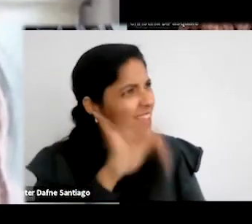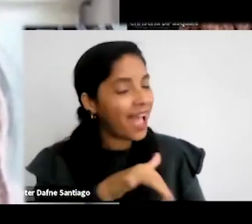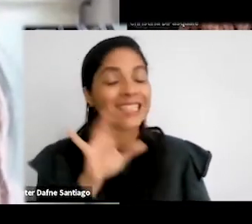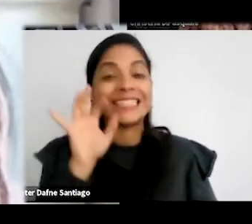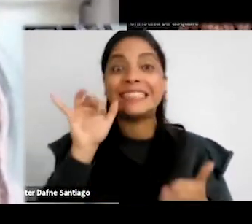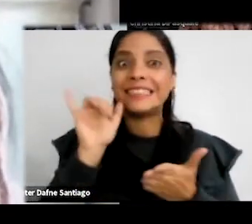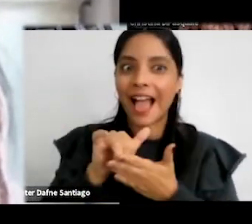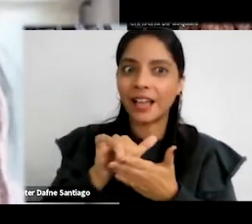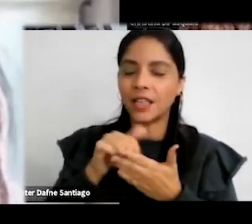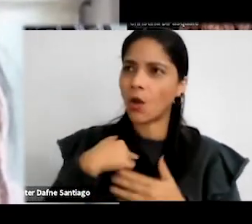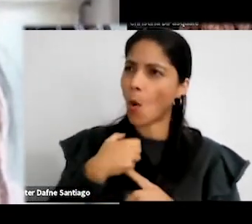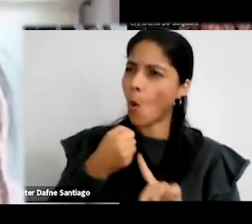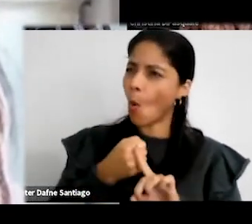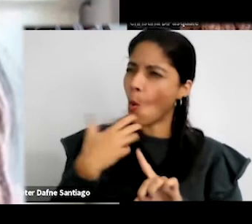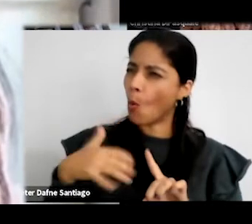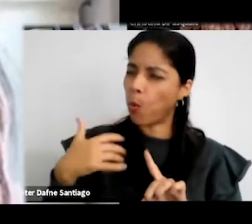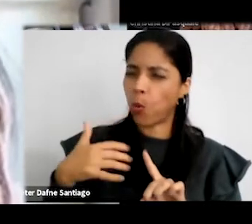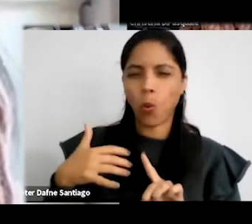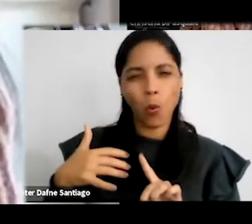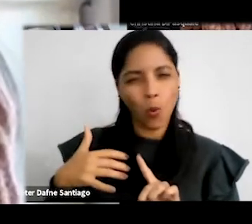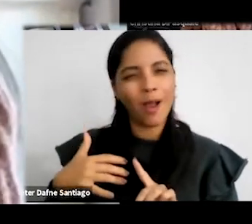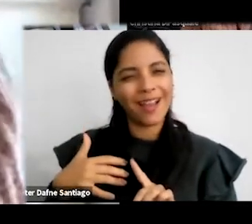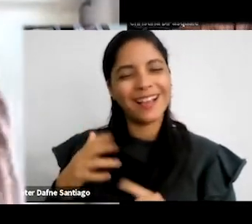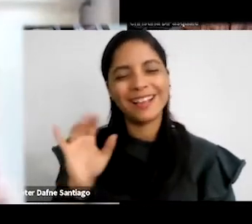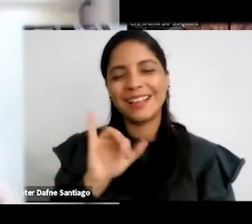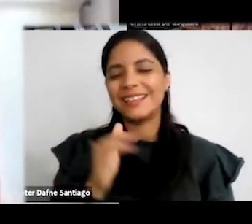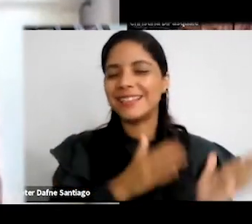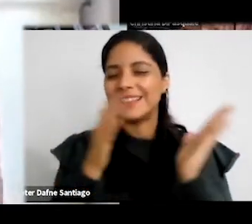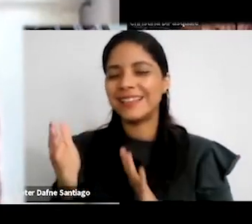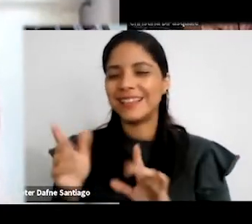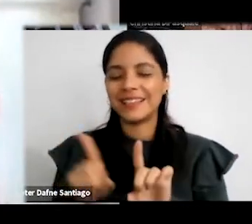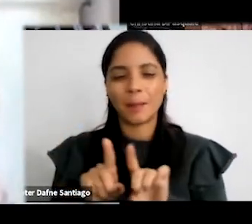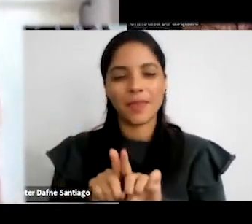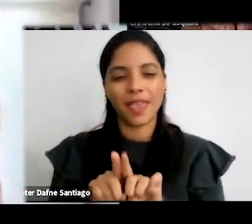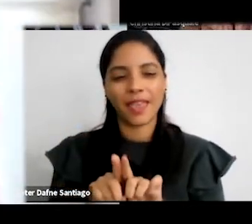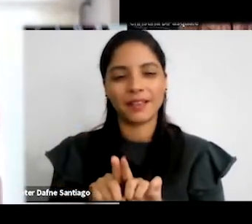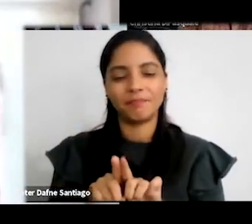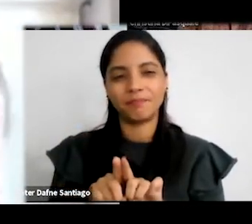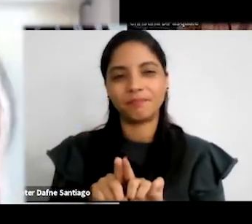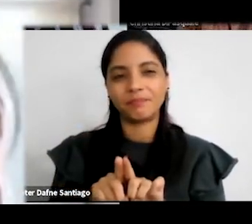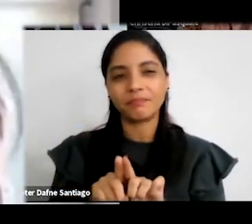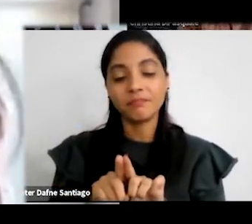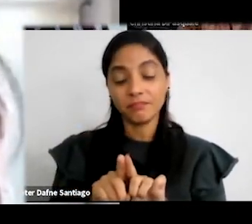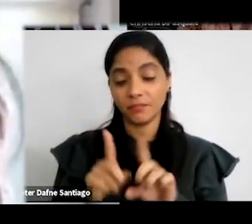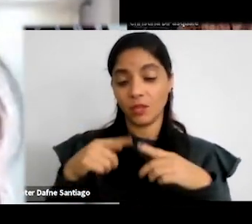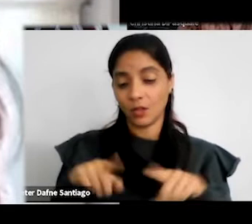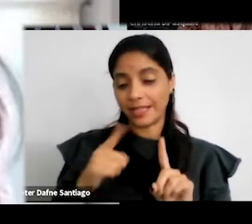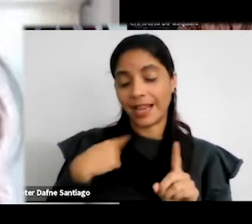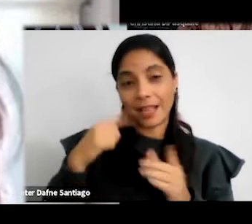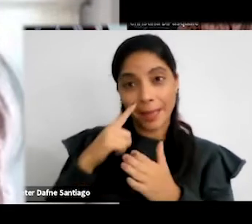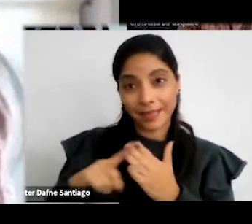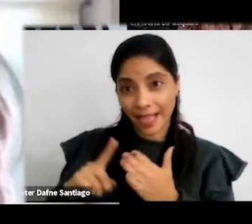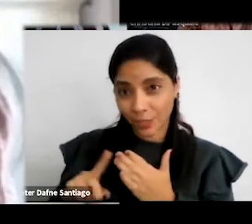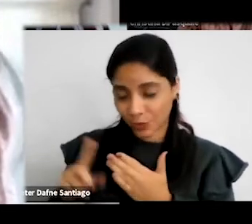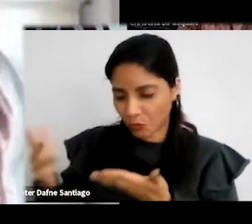I also do want to combat this idea that archival research is boring or even inaccessible. I think